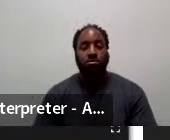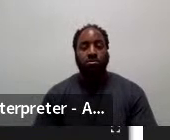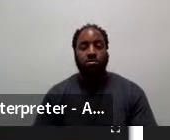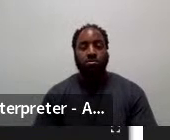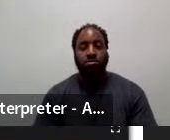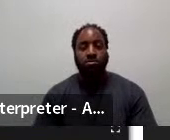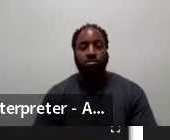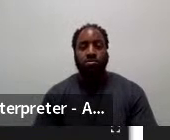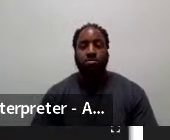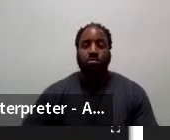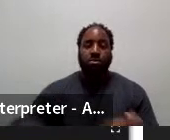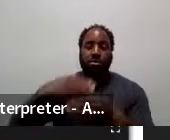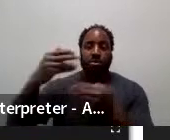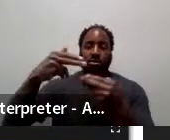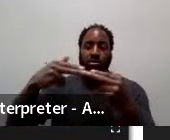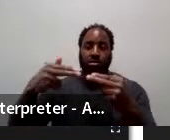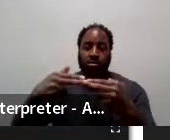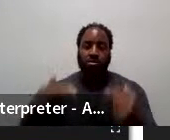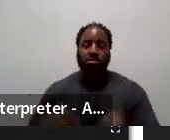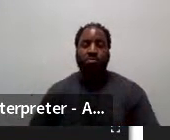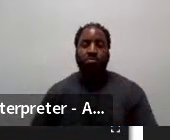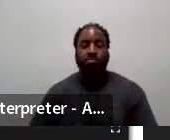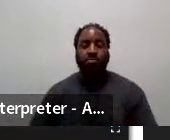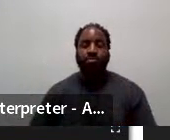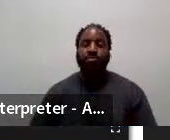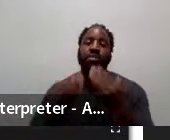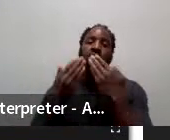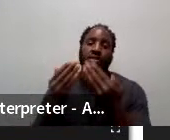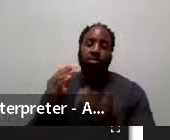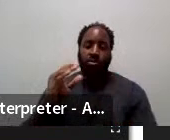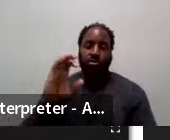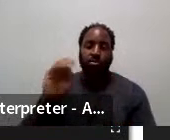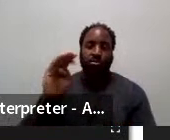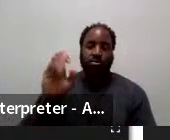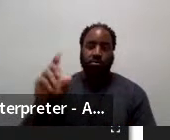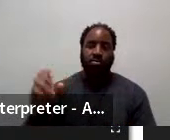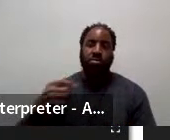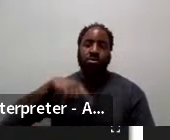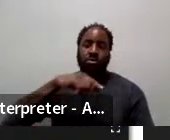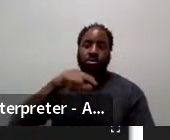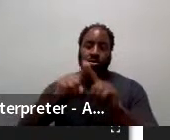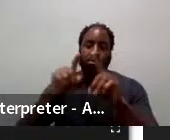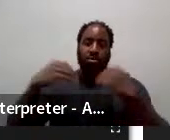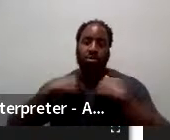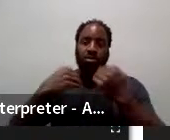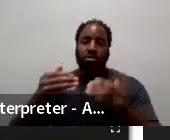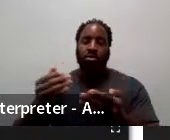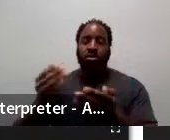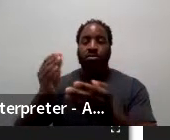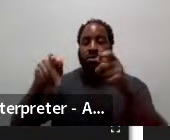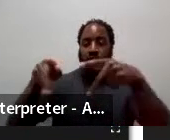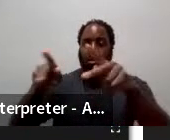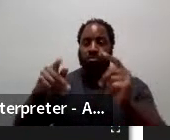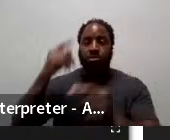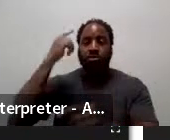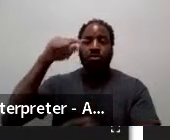Next slide. Great. Thank you, Camila. We'll also have some opportunities for